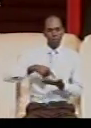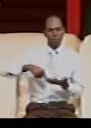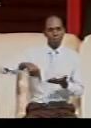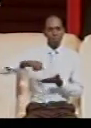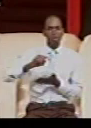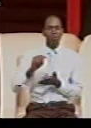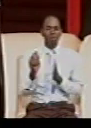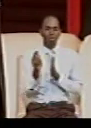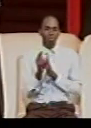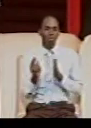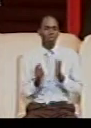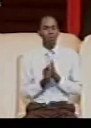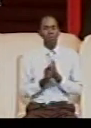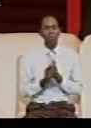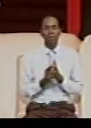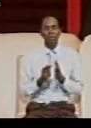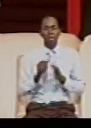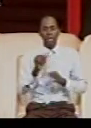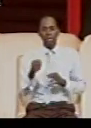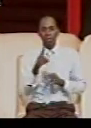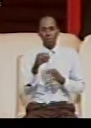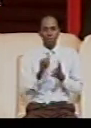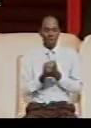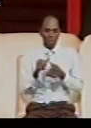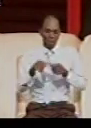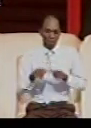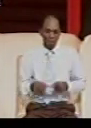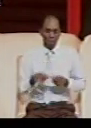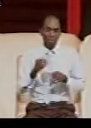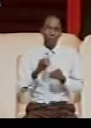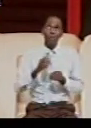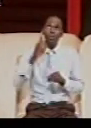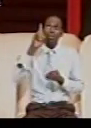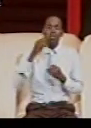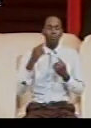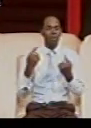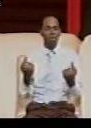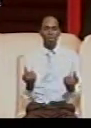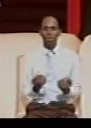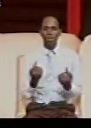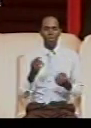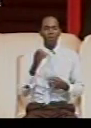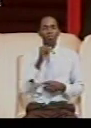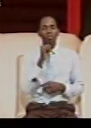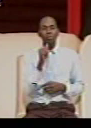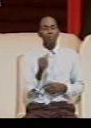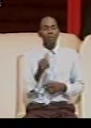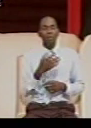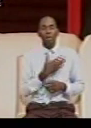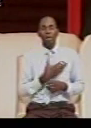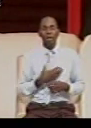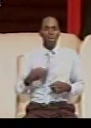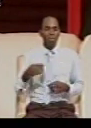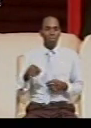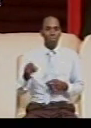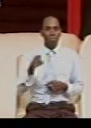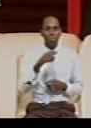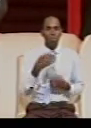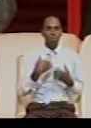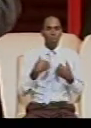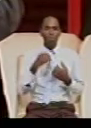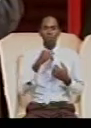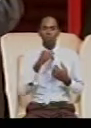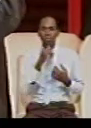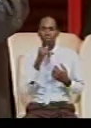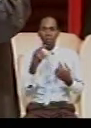Whosoever abideth in him sinneth not. Whosoever sinneth has not seen